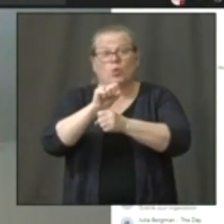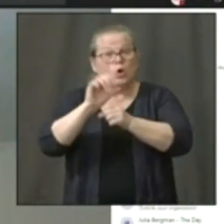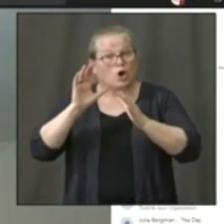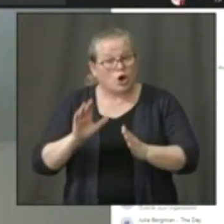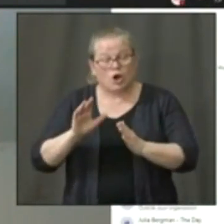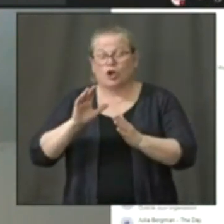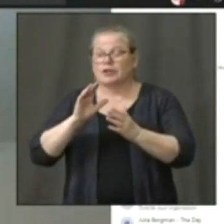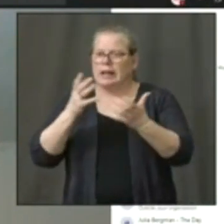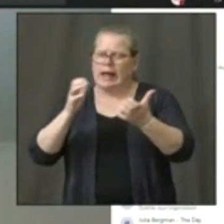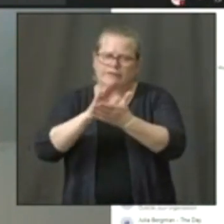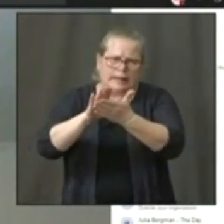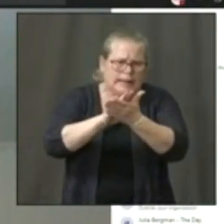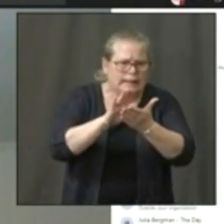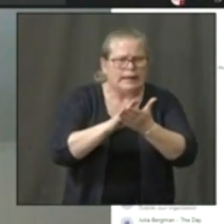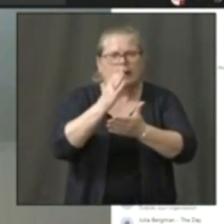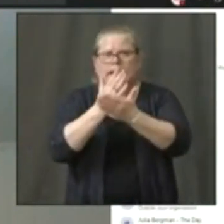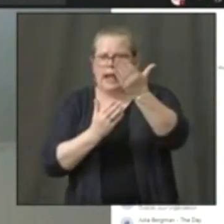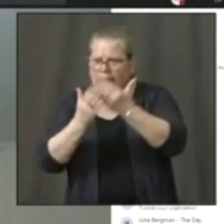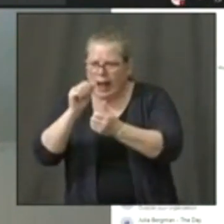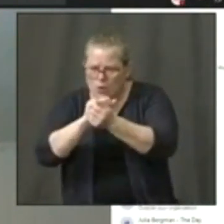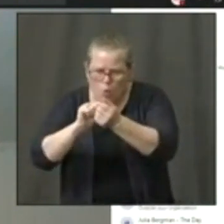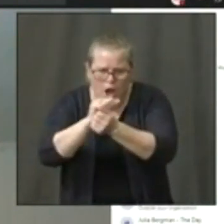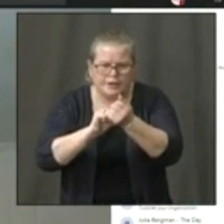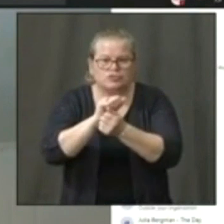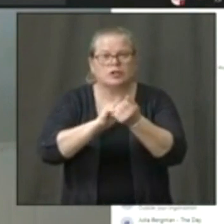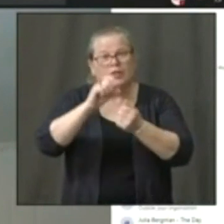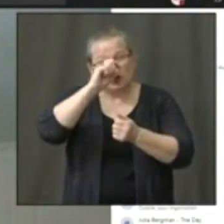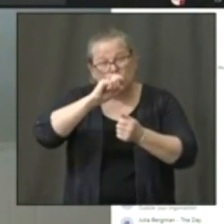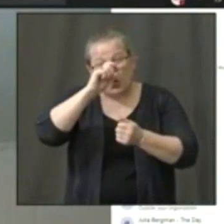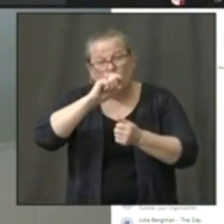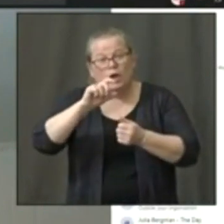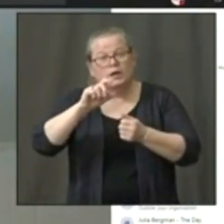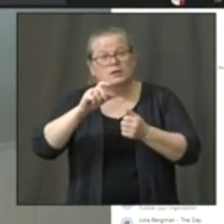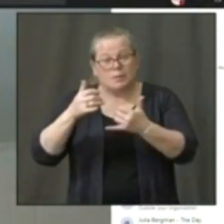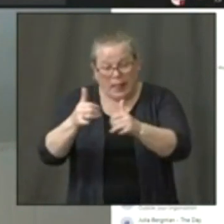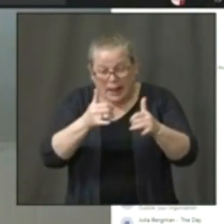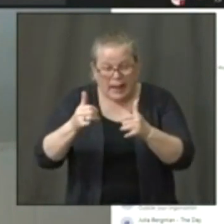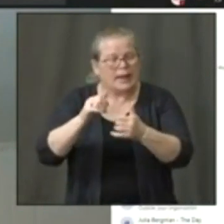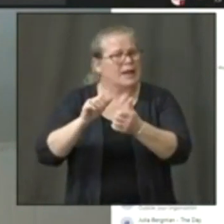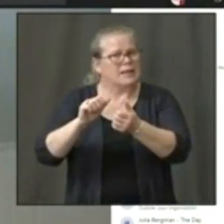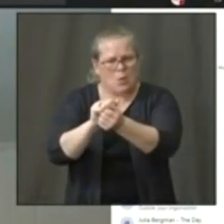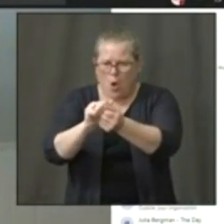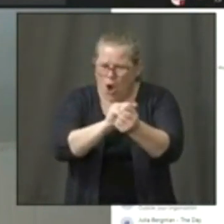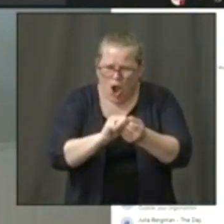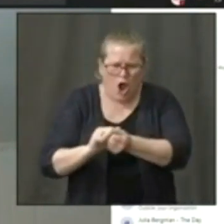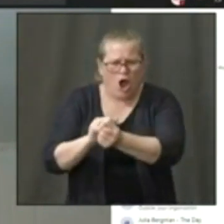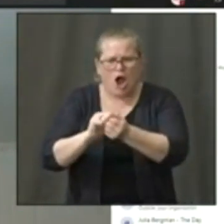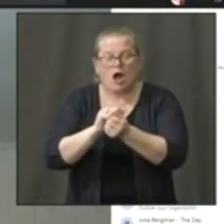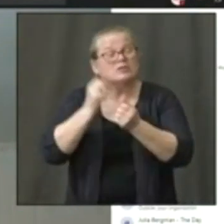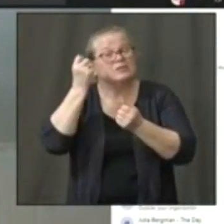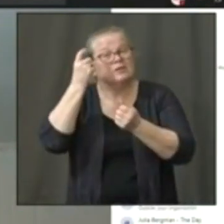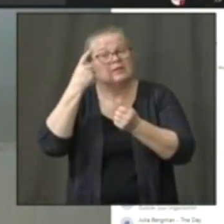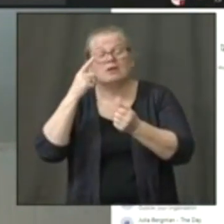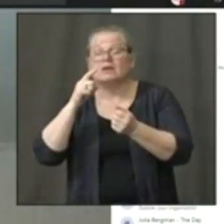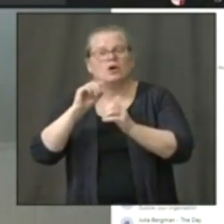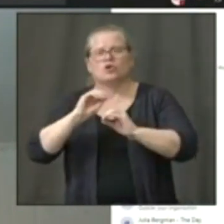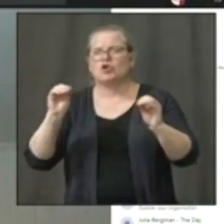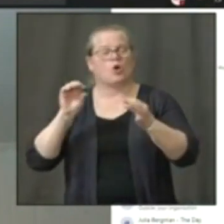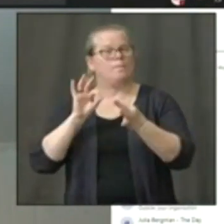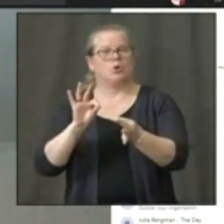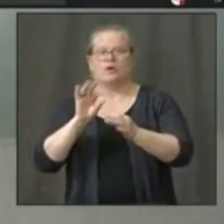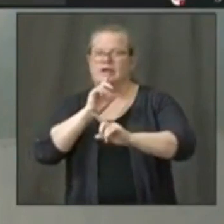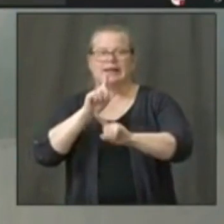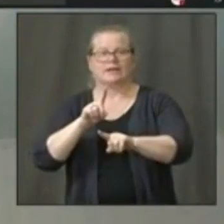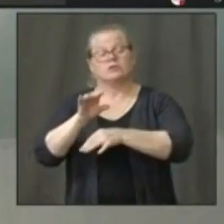toys. But we know, you know, nothing is perfect. There's no perfect answer here. But what we can do is create